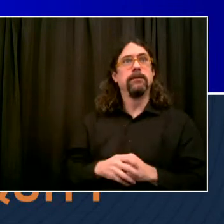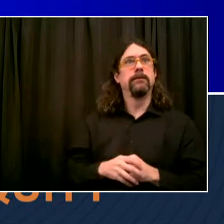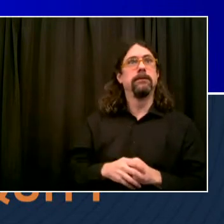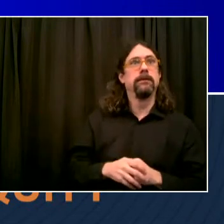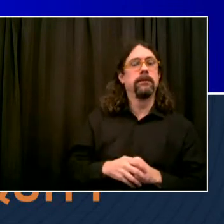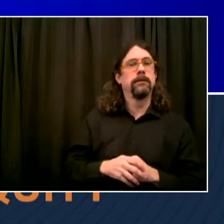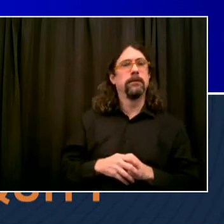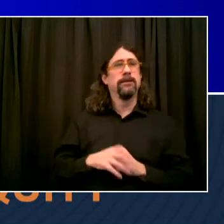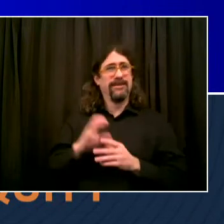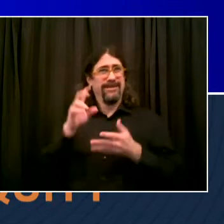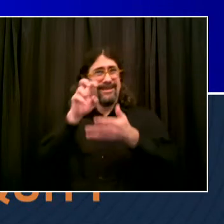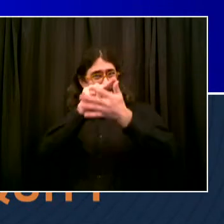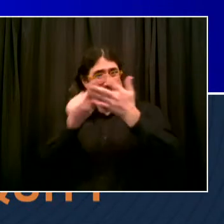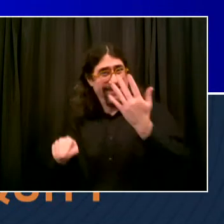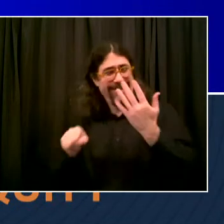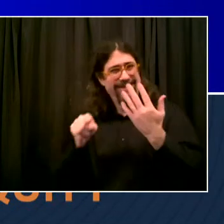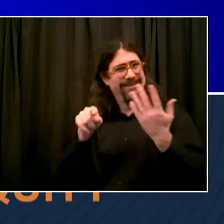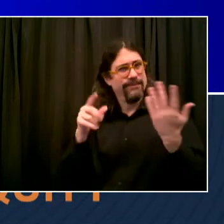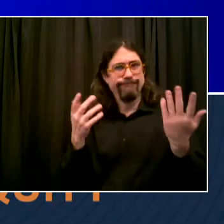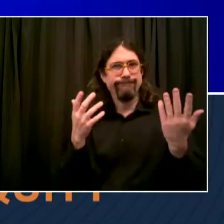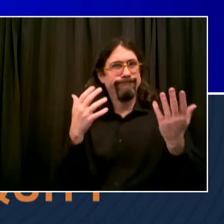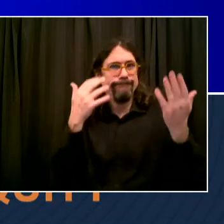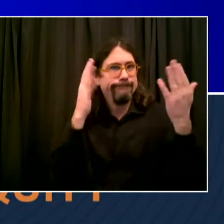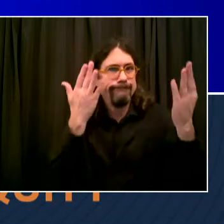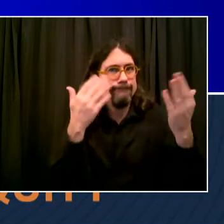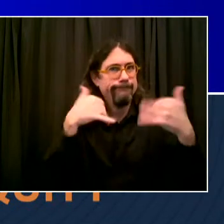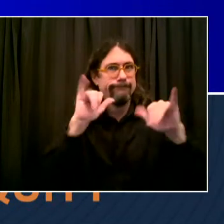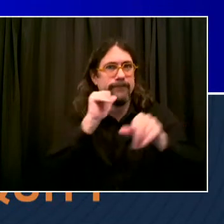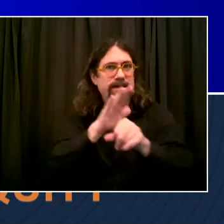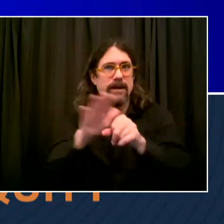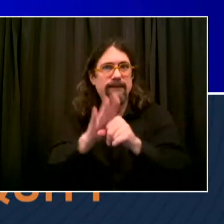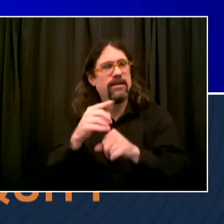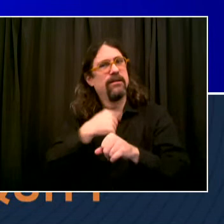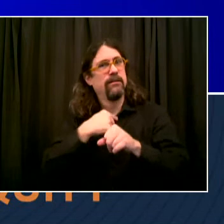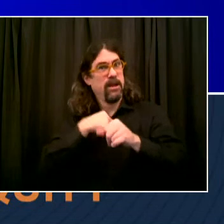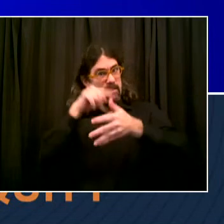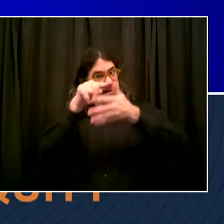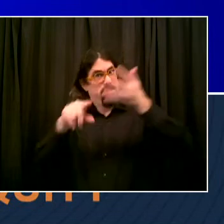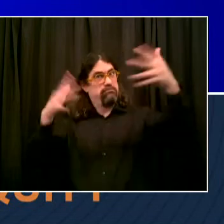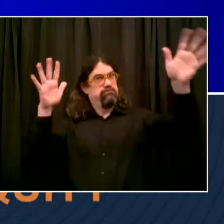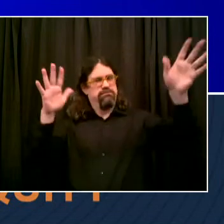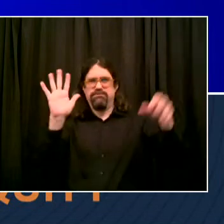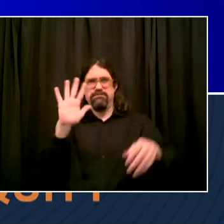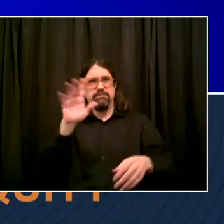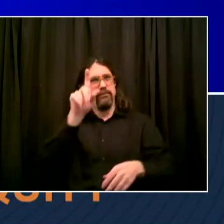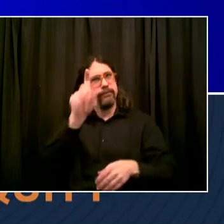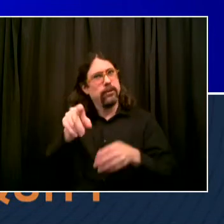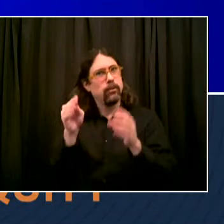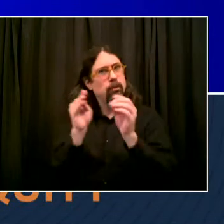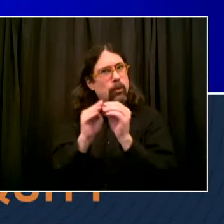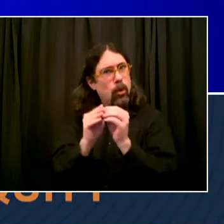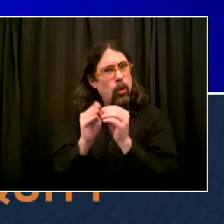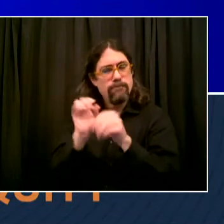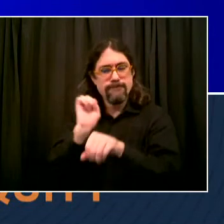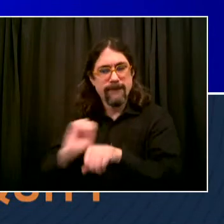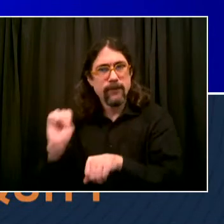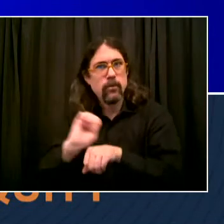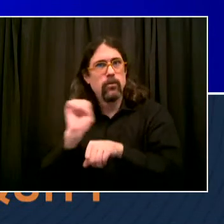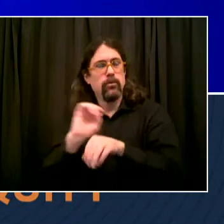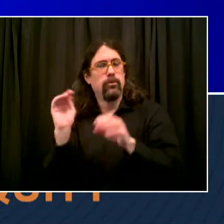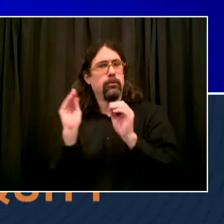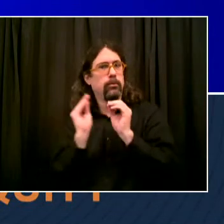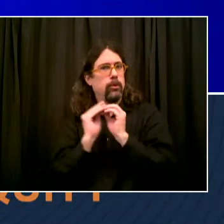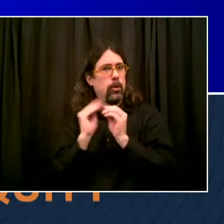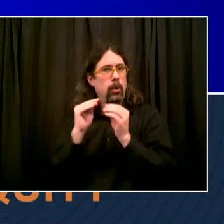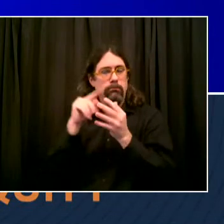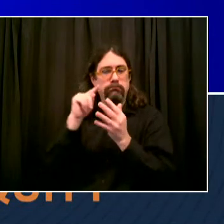transparent about the disparities. So today we'll give you the first set of information about what we're seeing with disparities. We're going to be developing more information